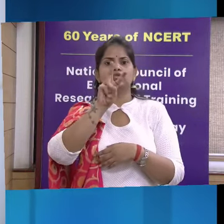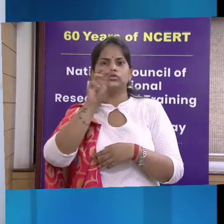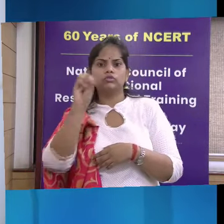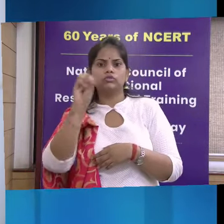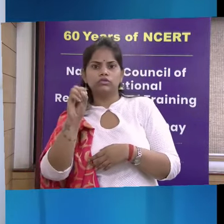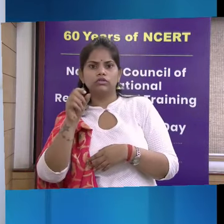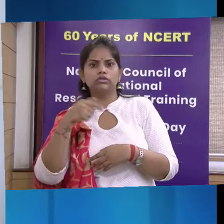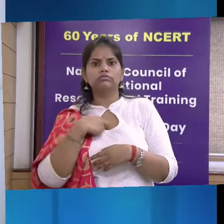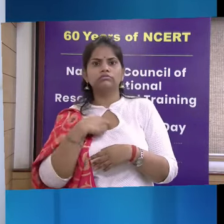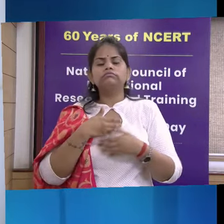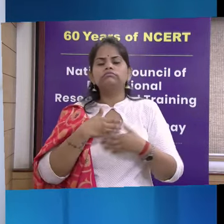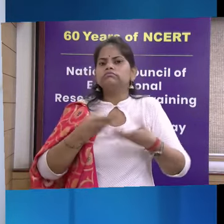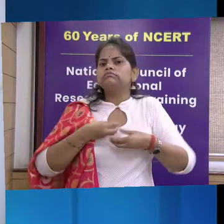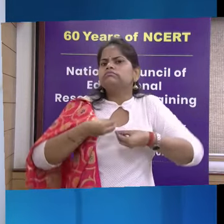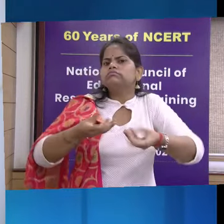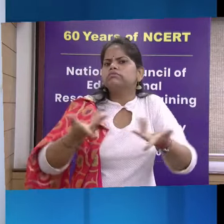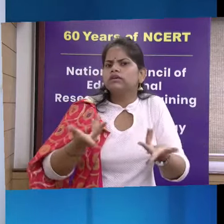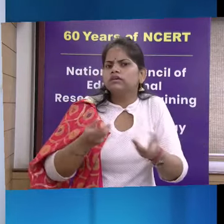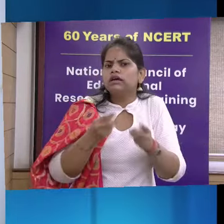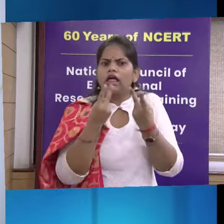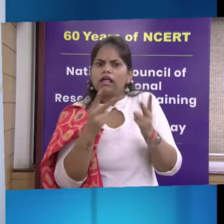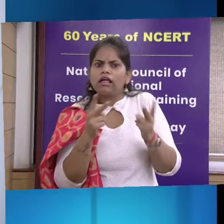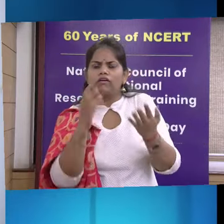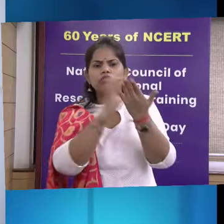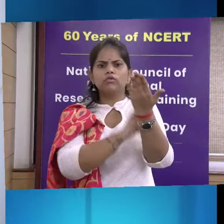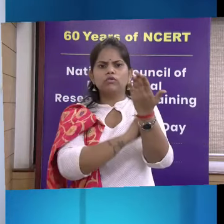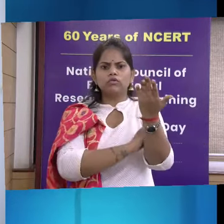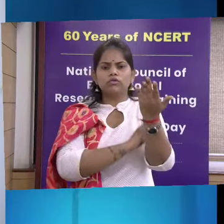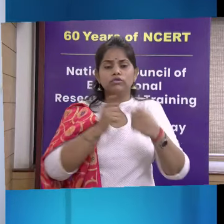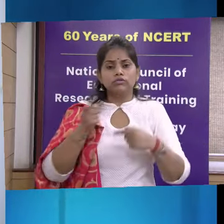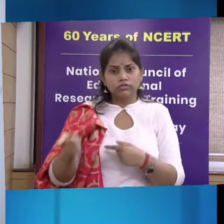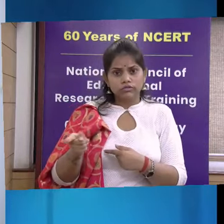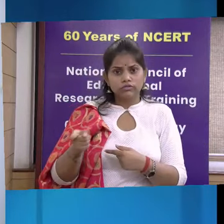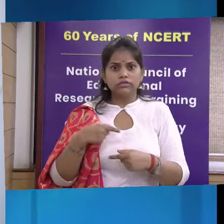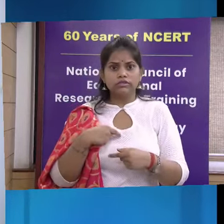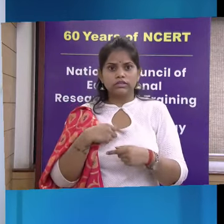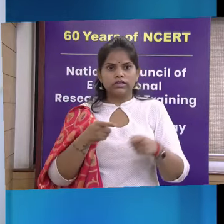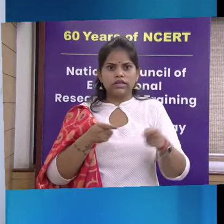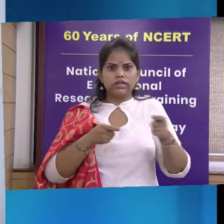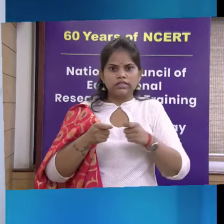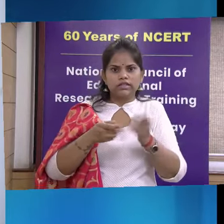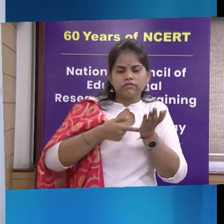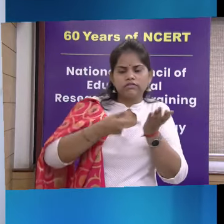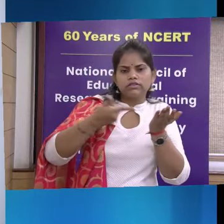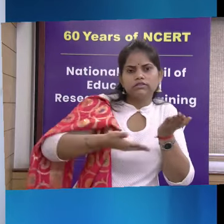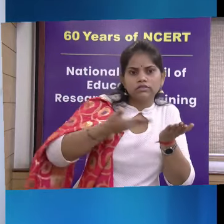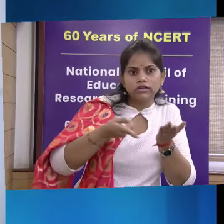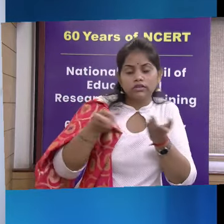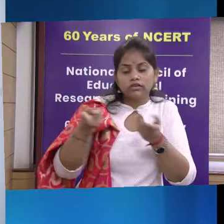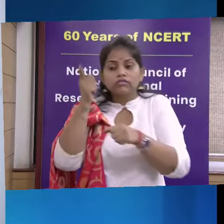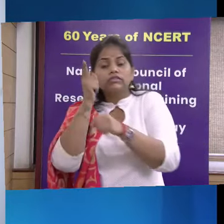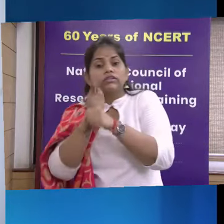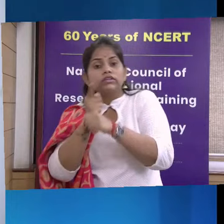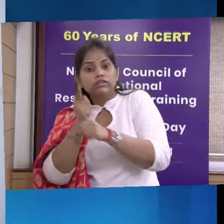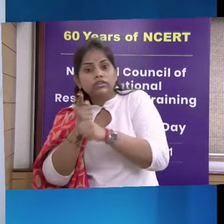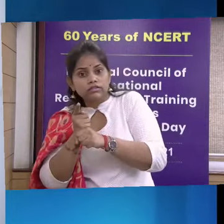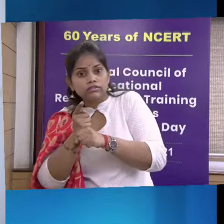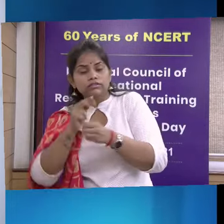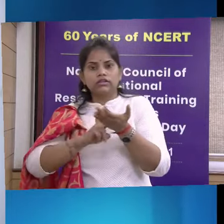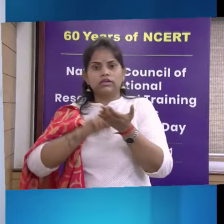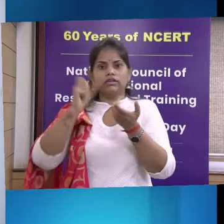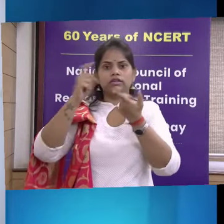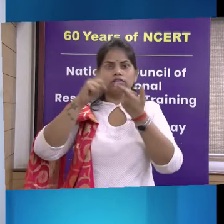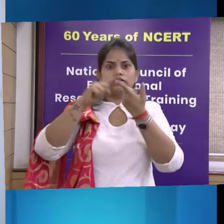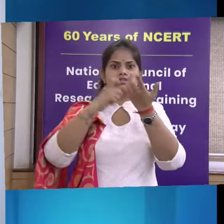to offer such courses. As regards in service training of teachers, NCERT has launched